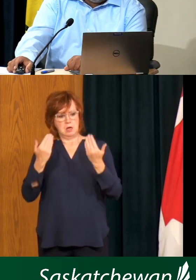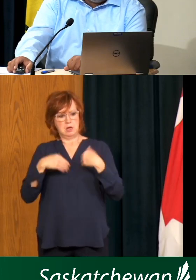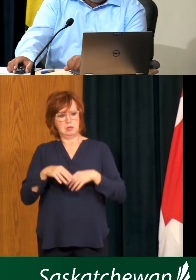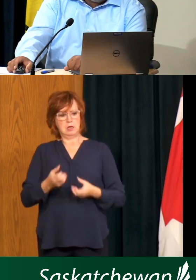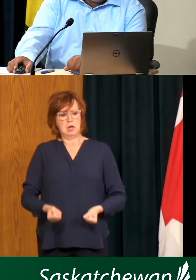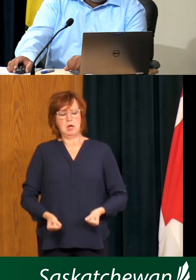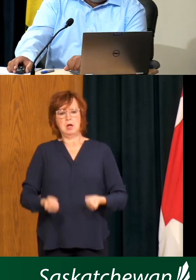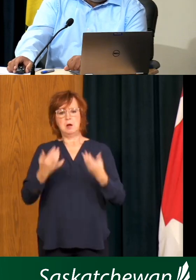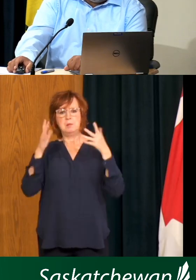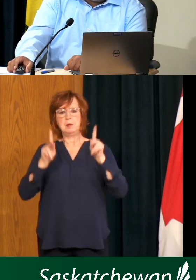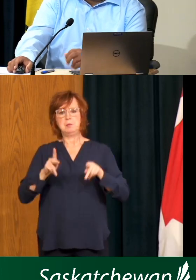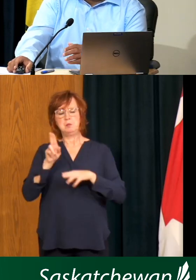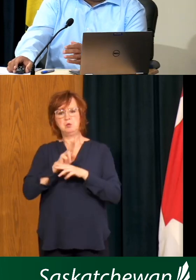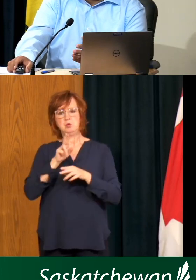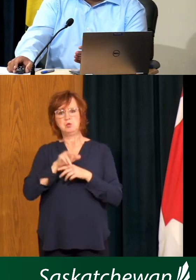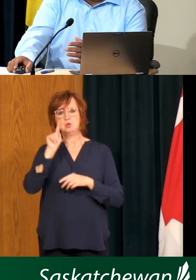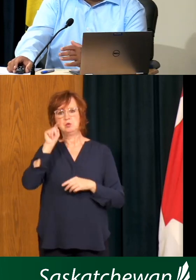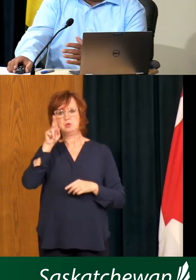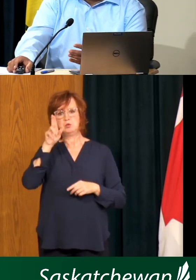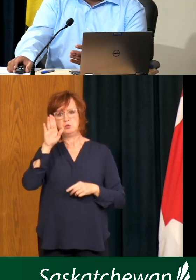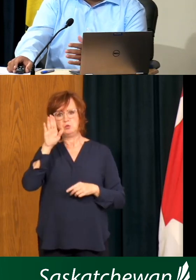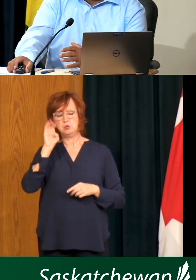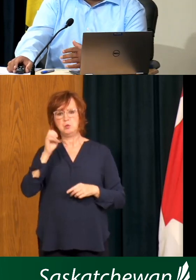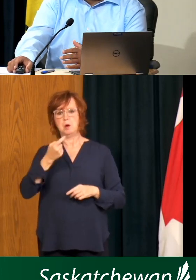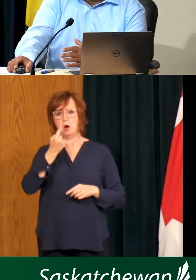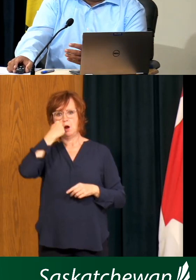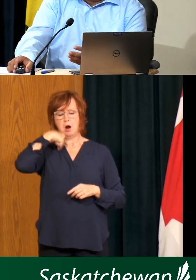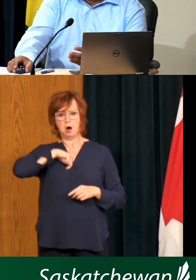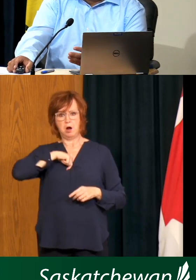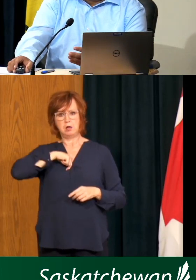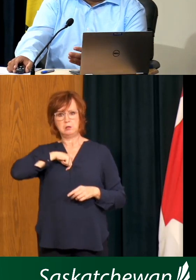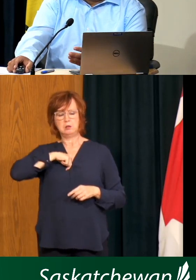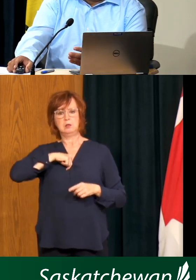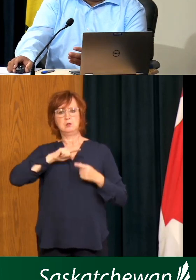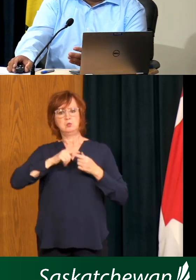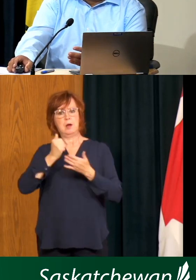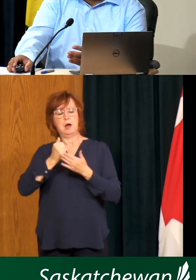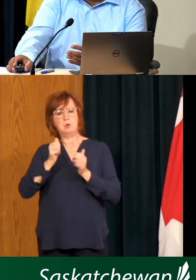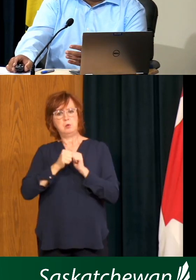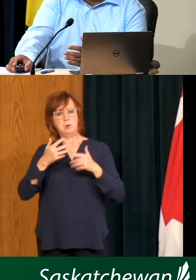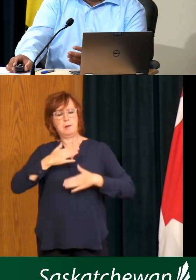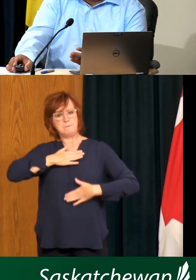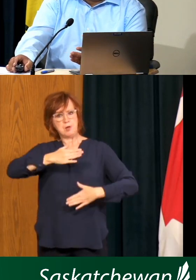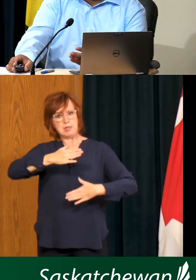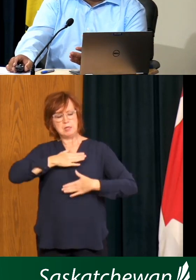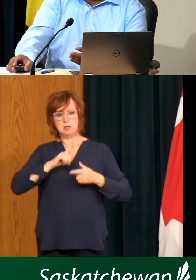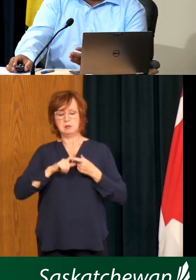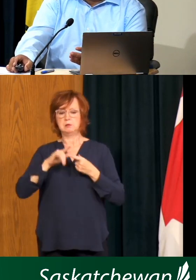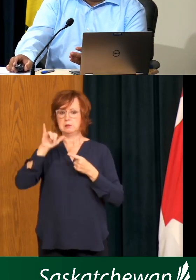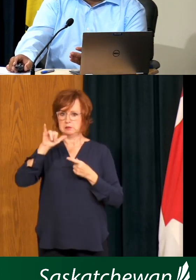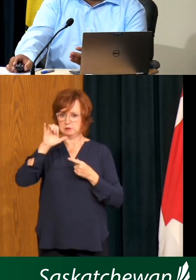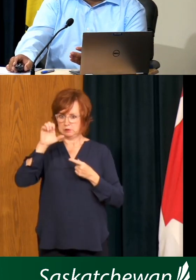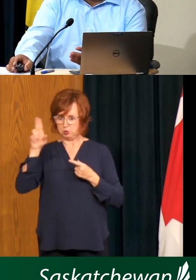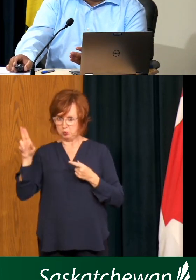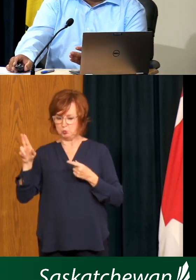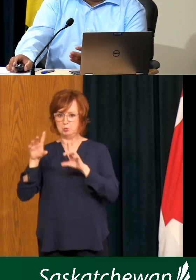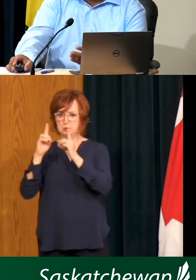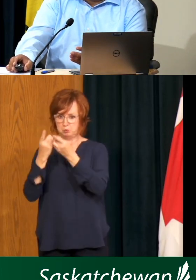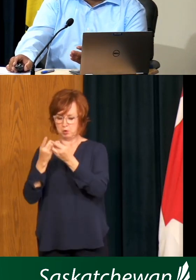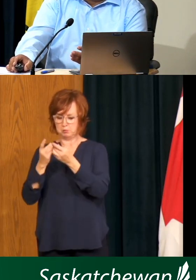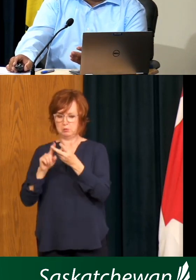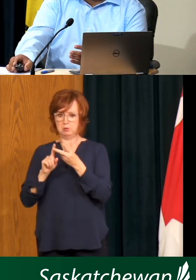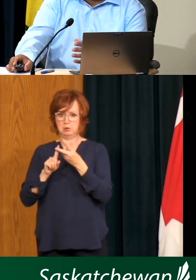for ventilator use. And we have to remember that in ICU, you can be on high flow oxygen. You may or may not